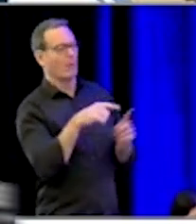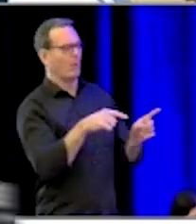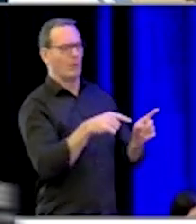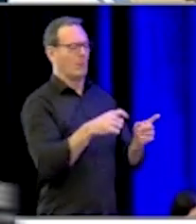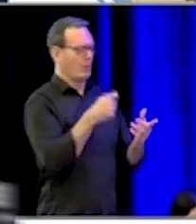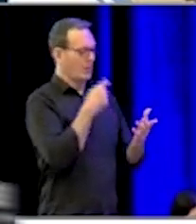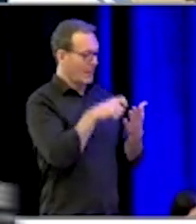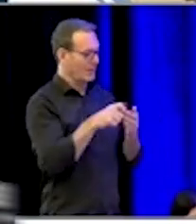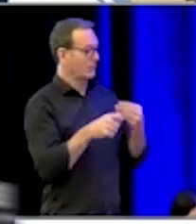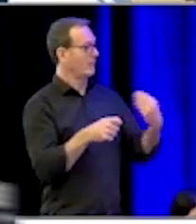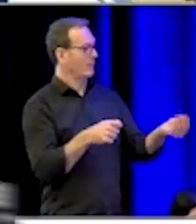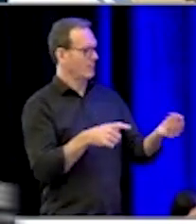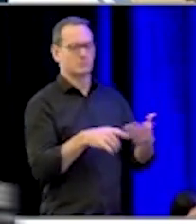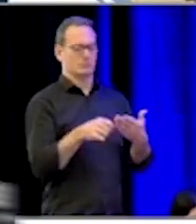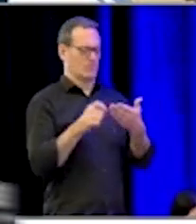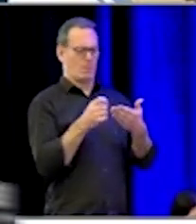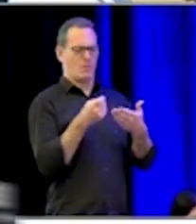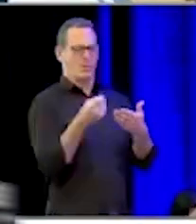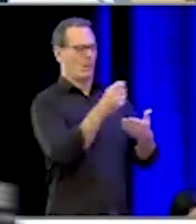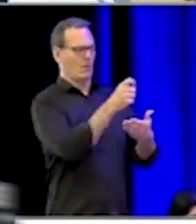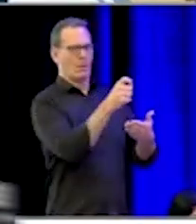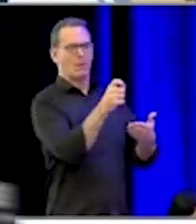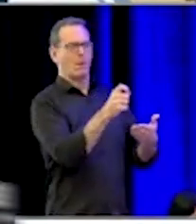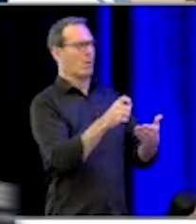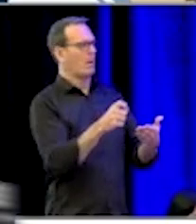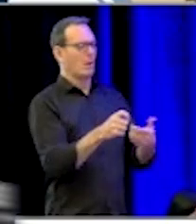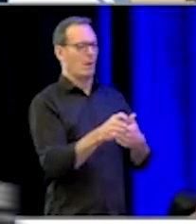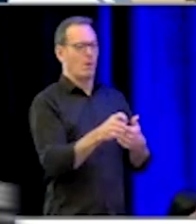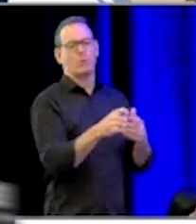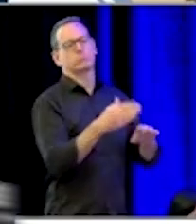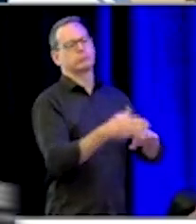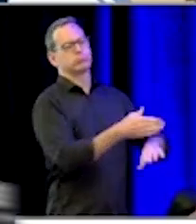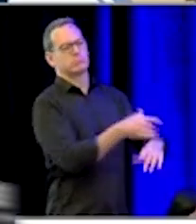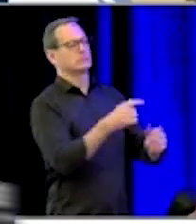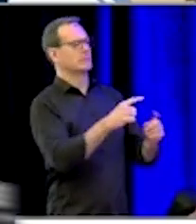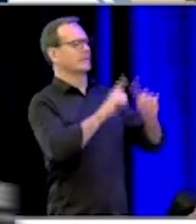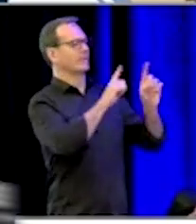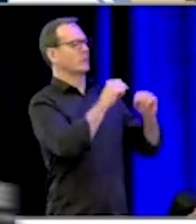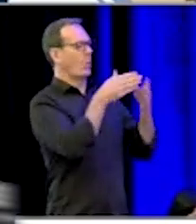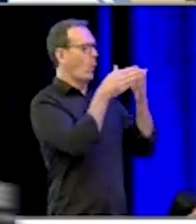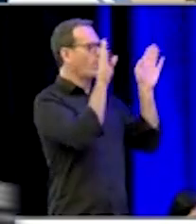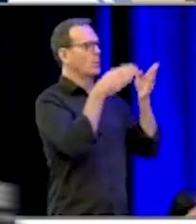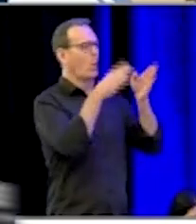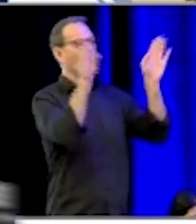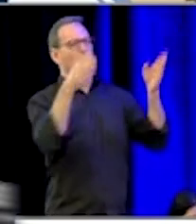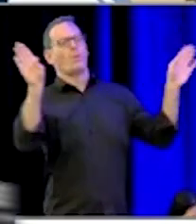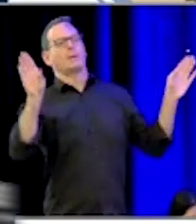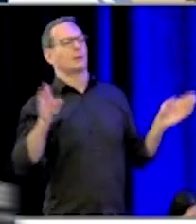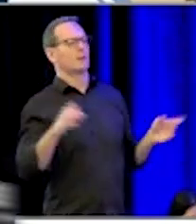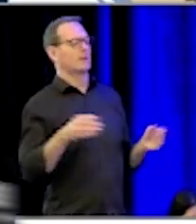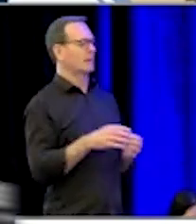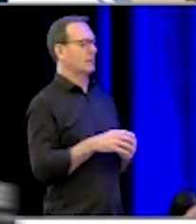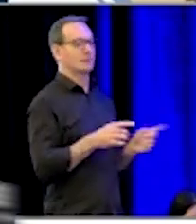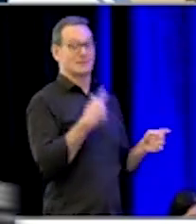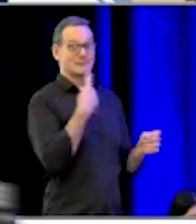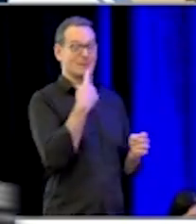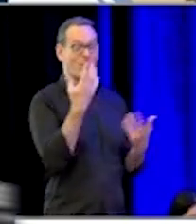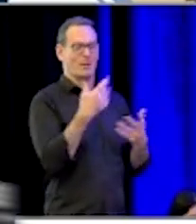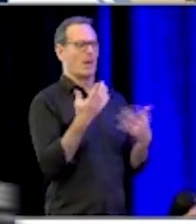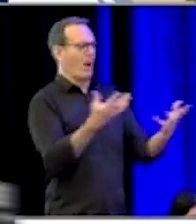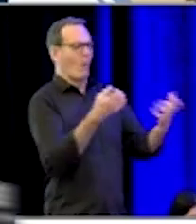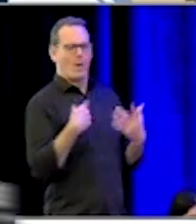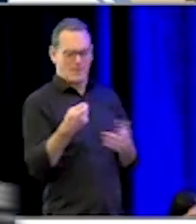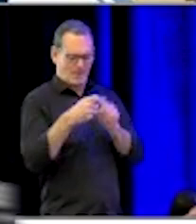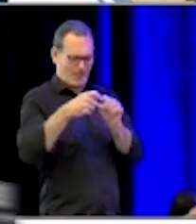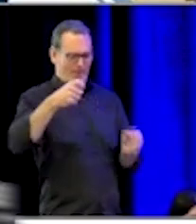newfound abilities in the classroom, at work, and in everyday life. He told me the first thing he was excited to do was to go to the grocery store and